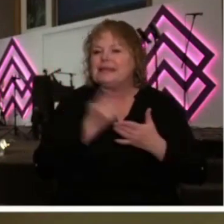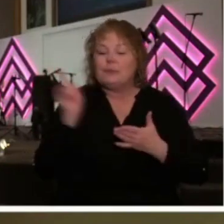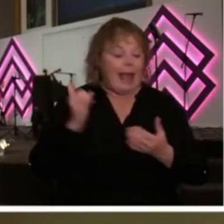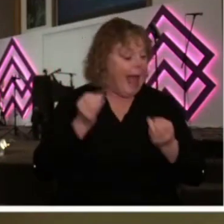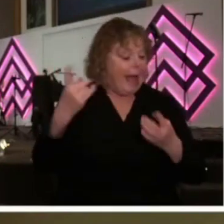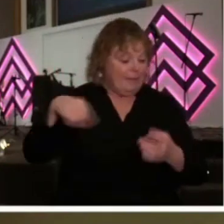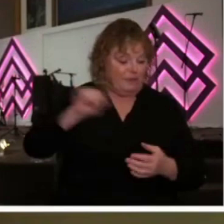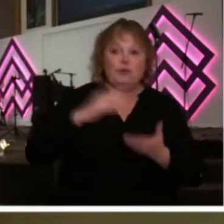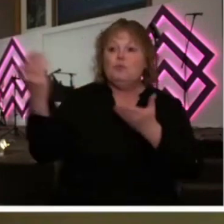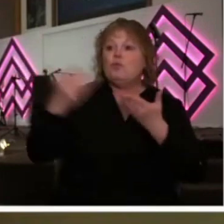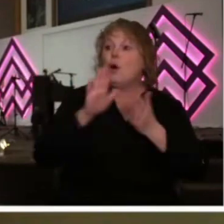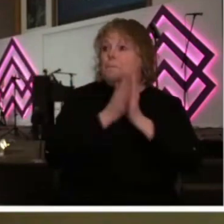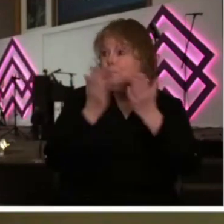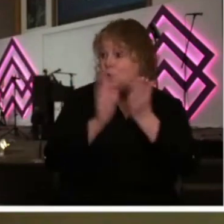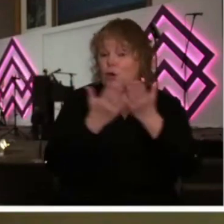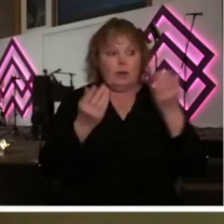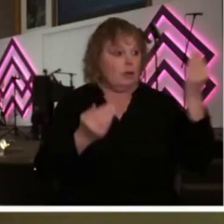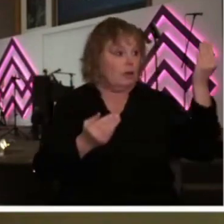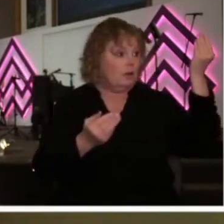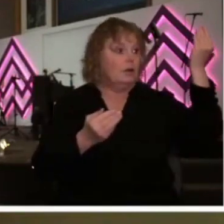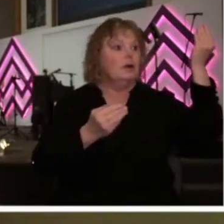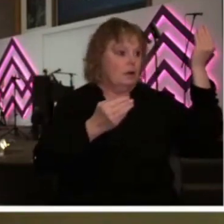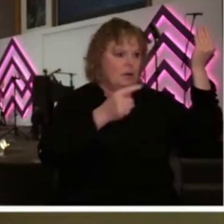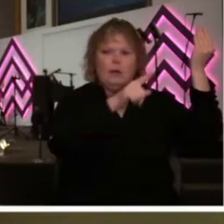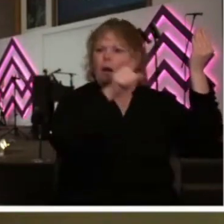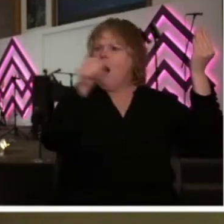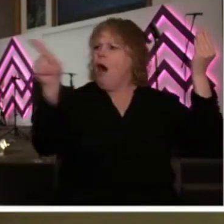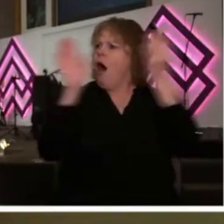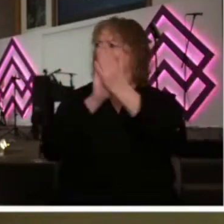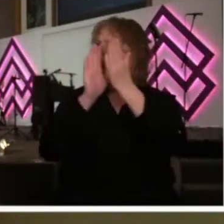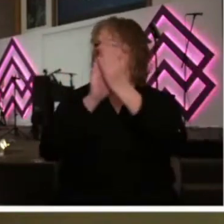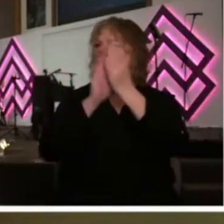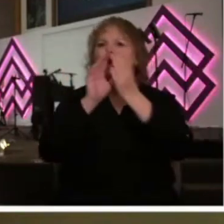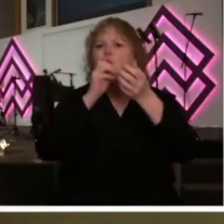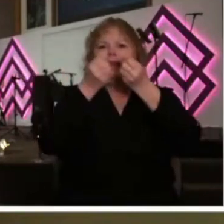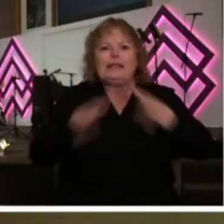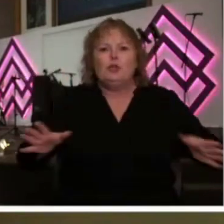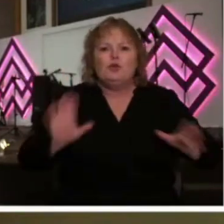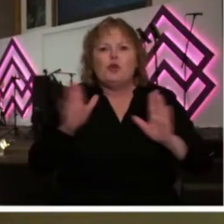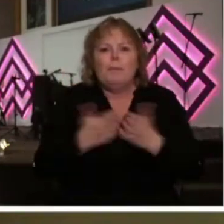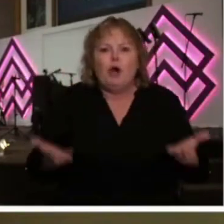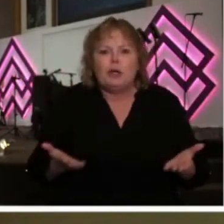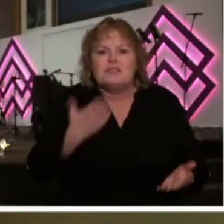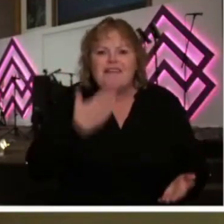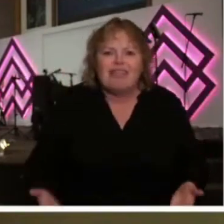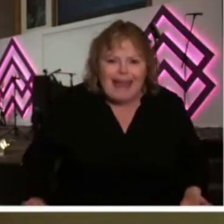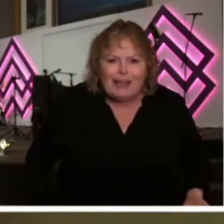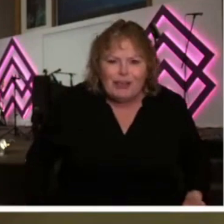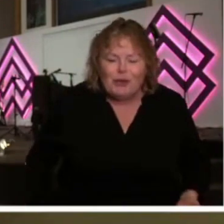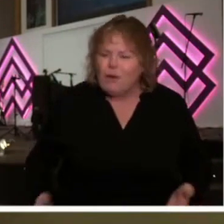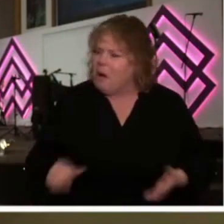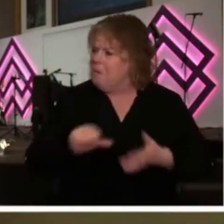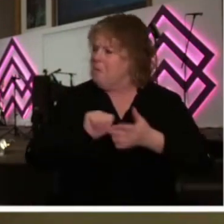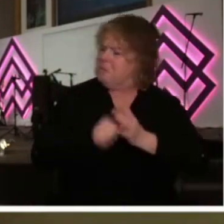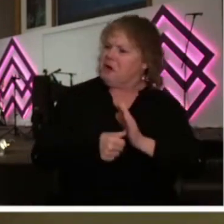today? Can you just hold them up? I just want to congratulate you on not losing those. I am